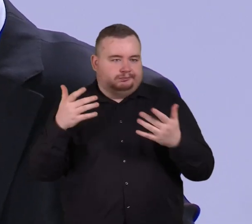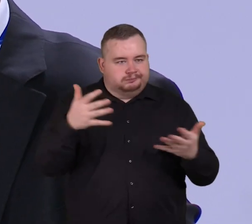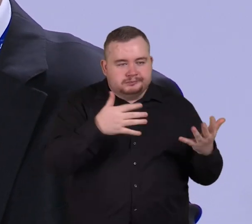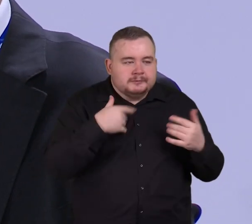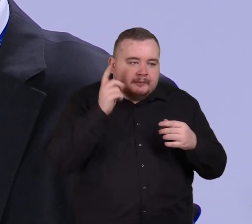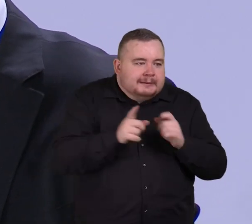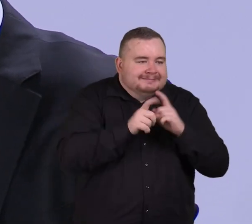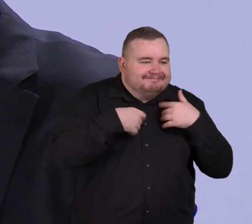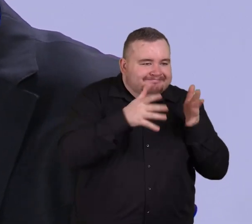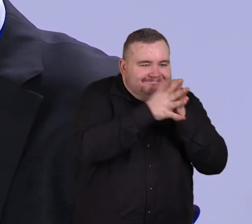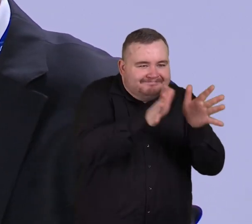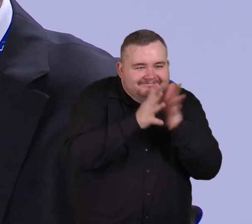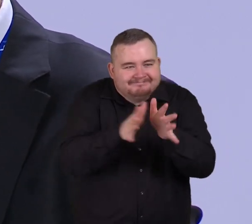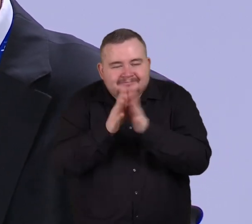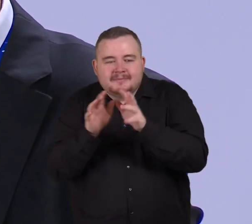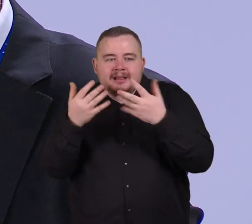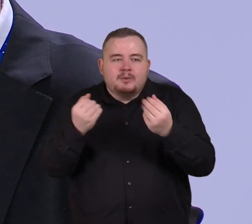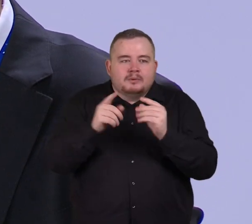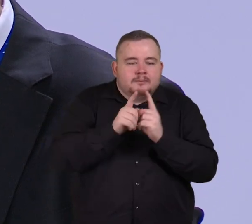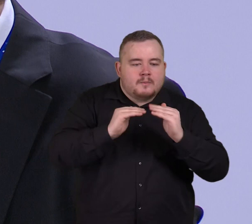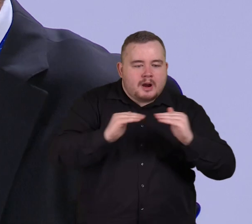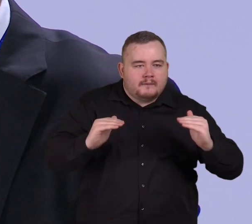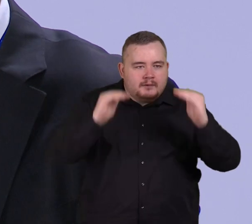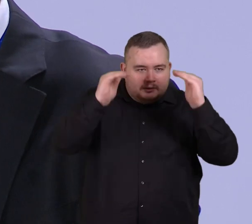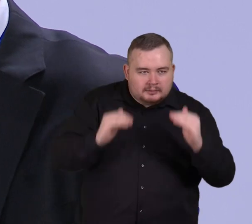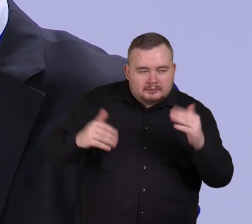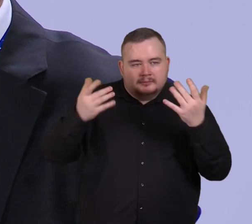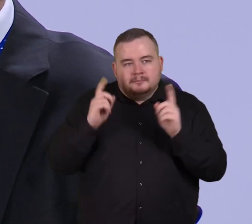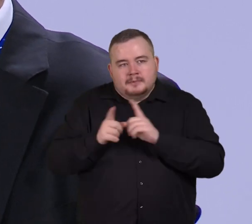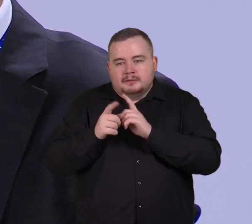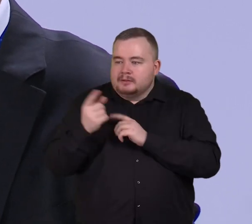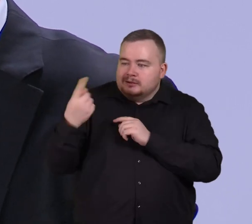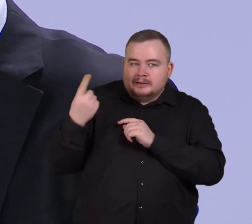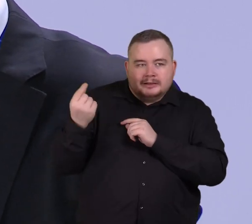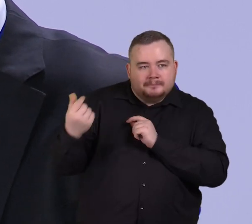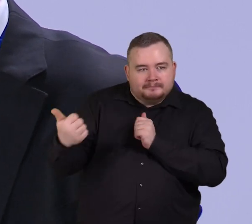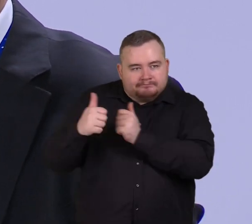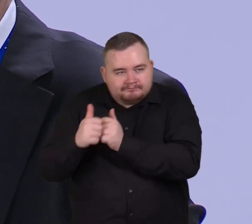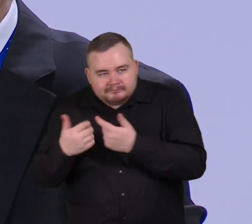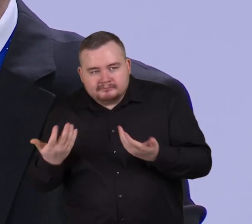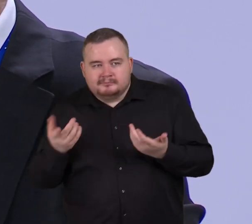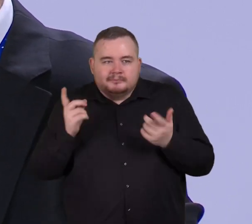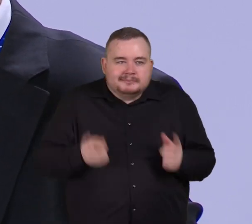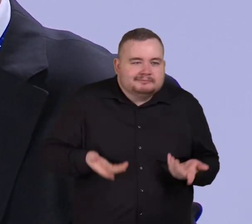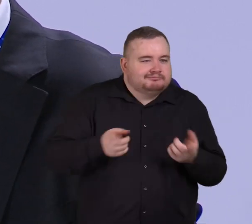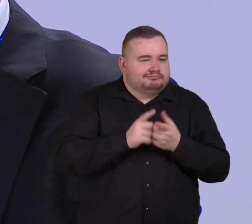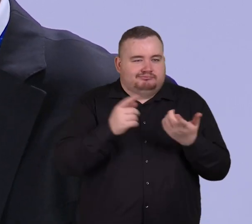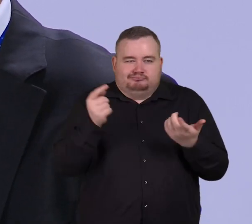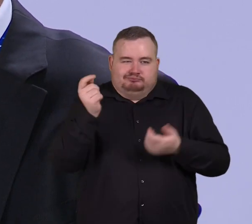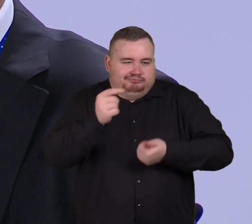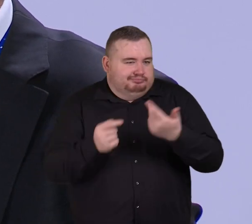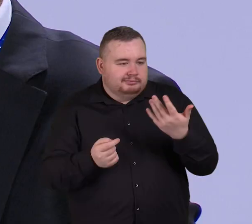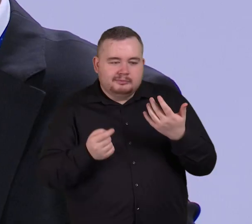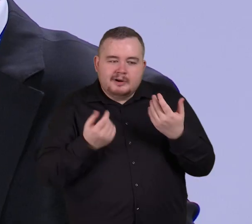partnership principle, regarding to participation and bottom-up processes, and to fulfill